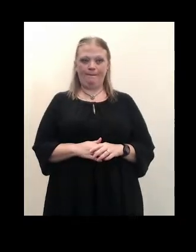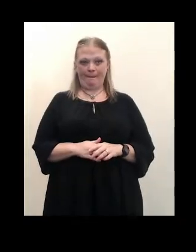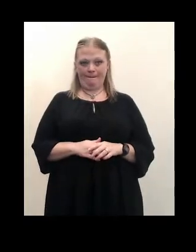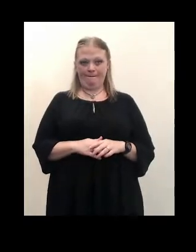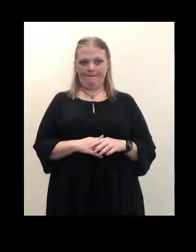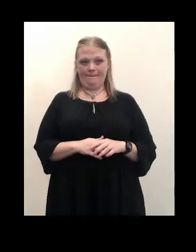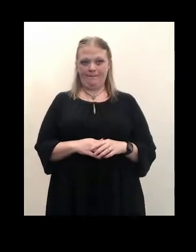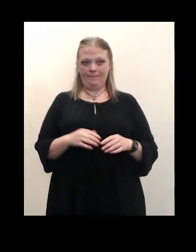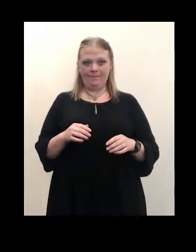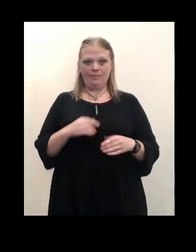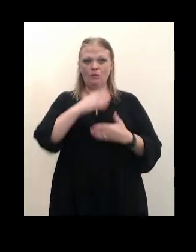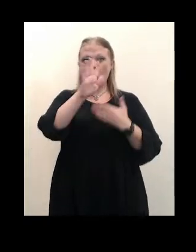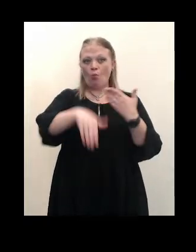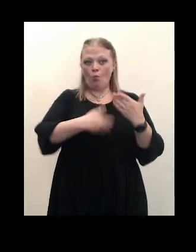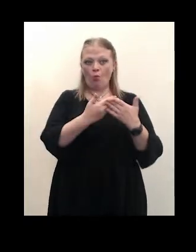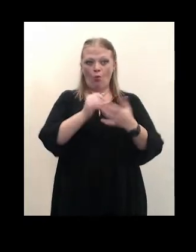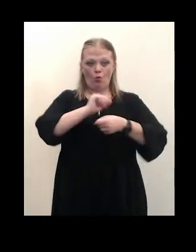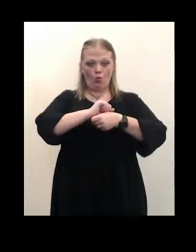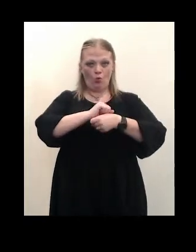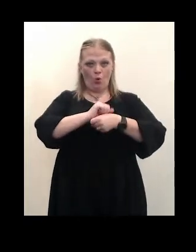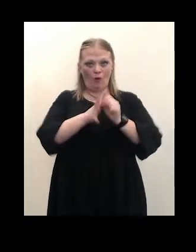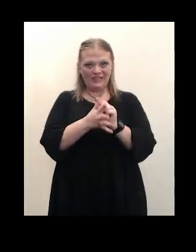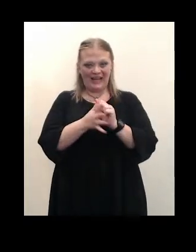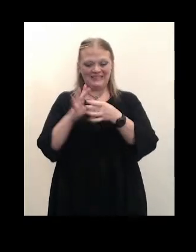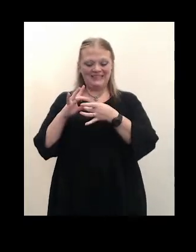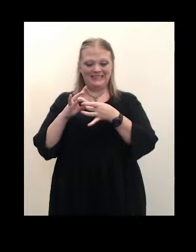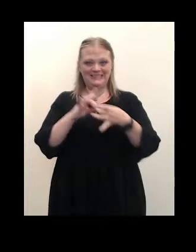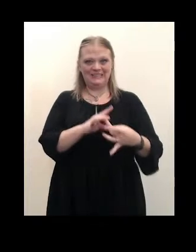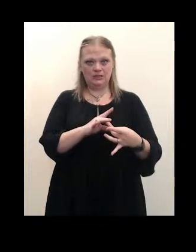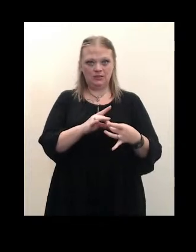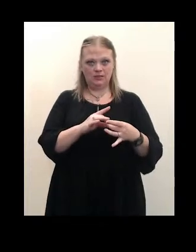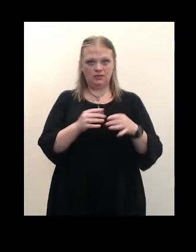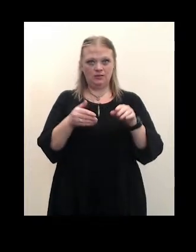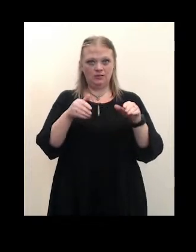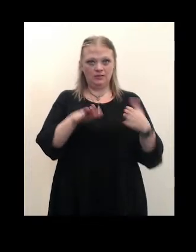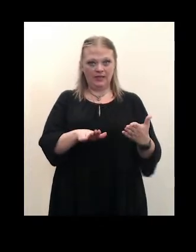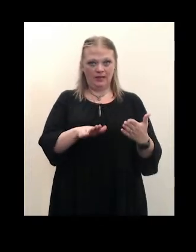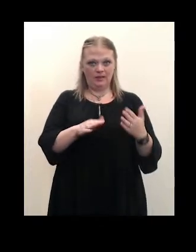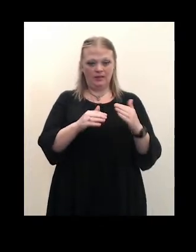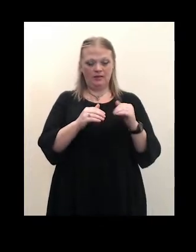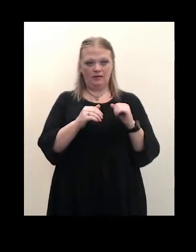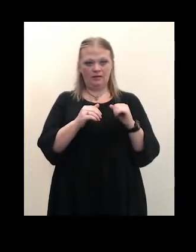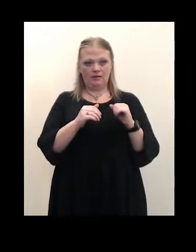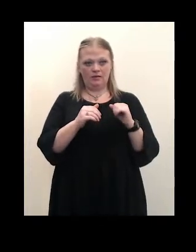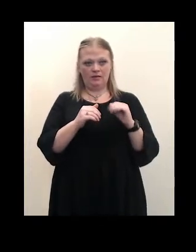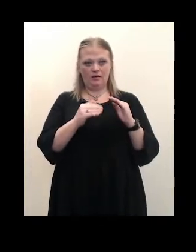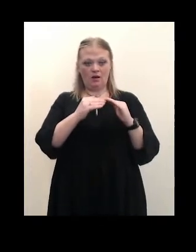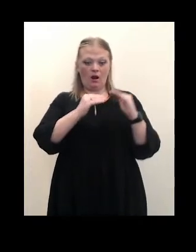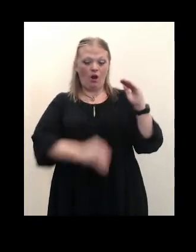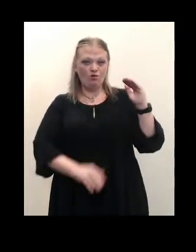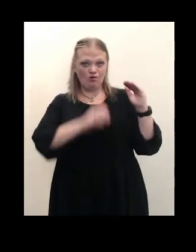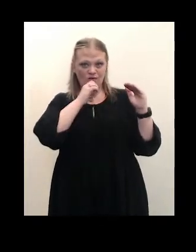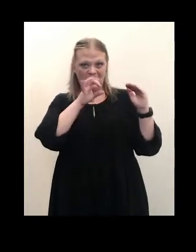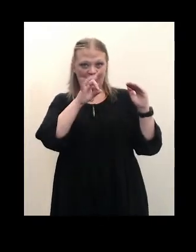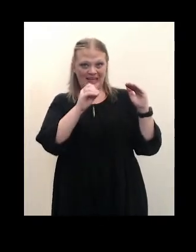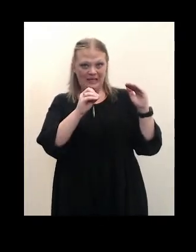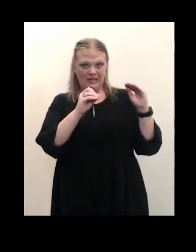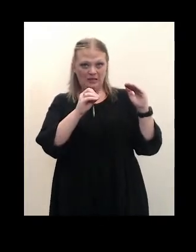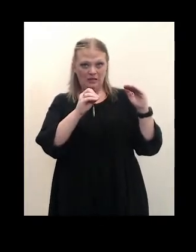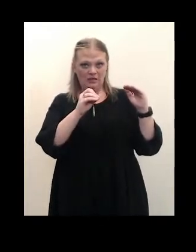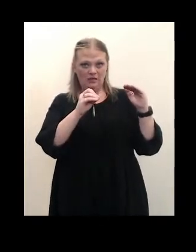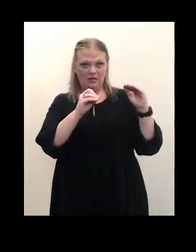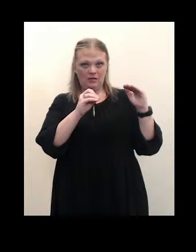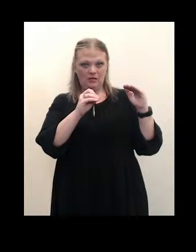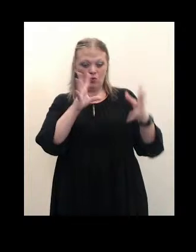the COVID-19 related deaths, there were people who were younger than 80 years. 94 of those